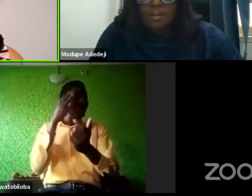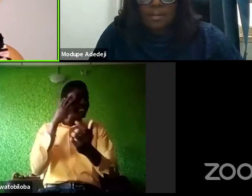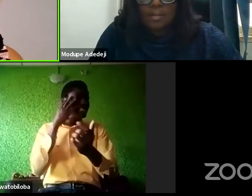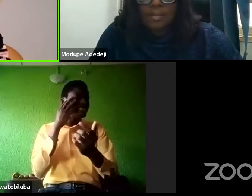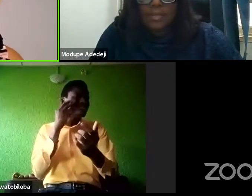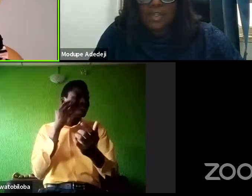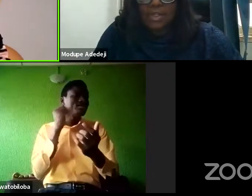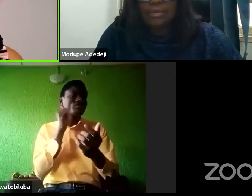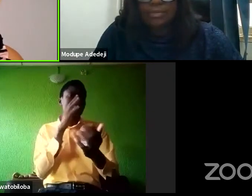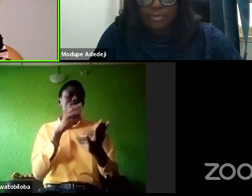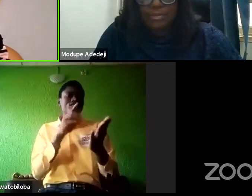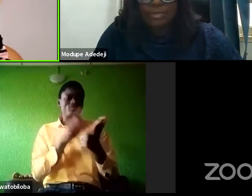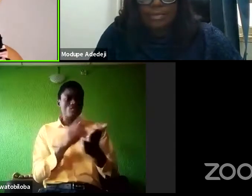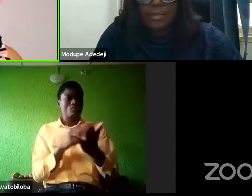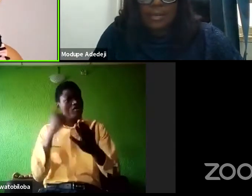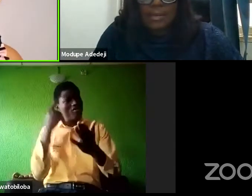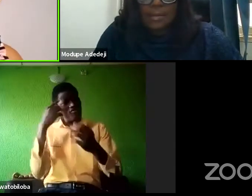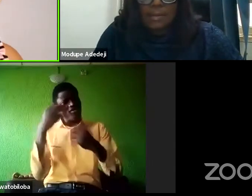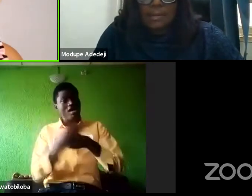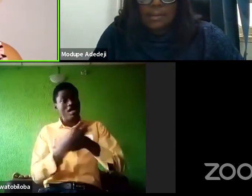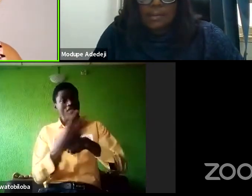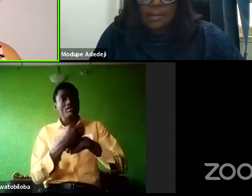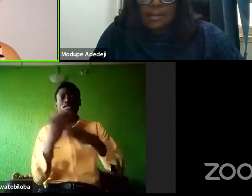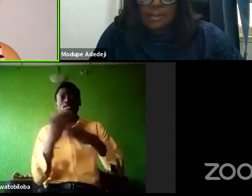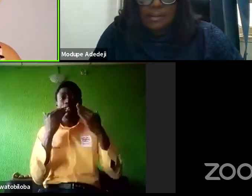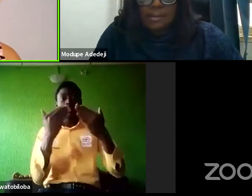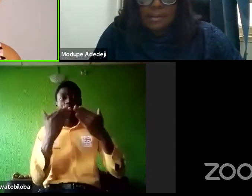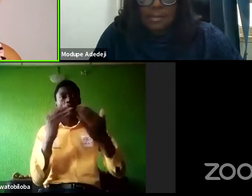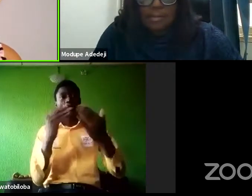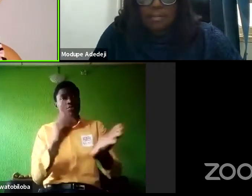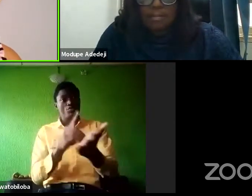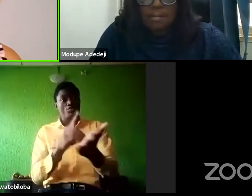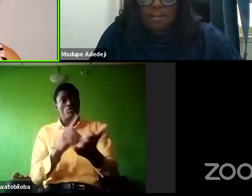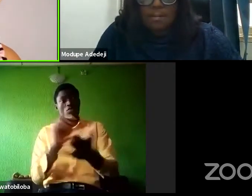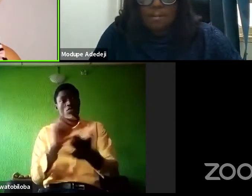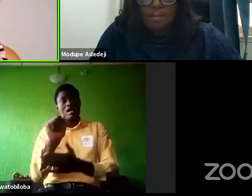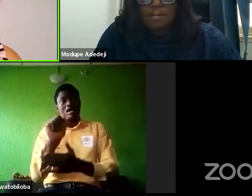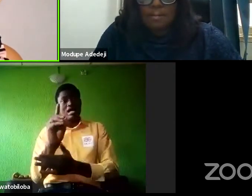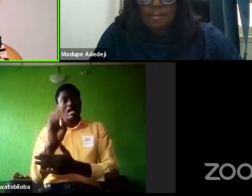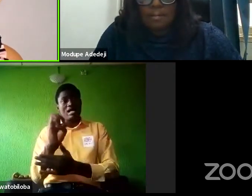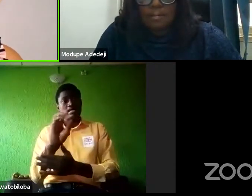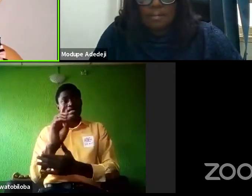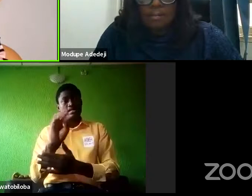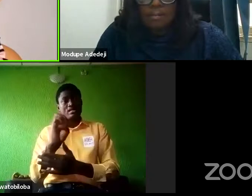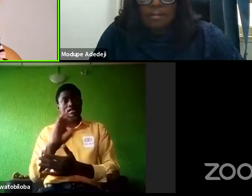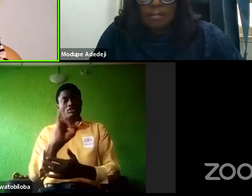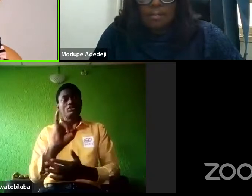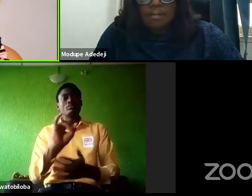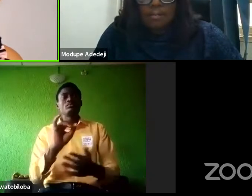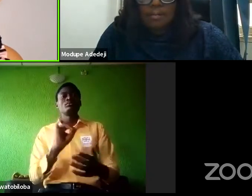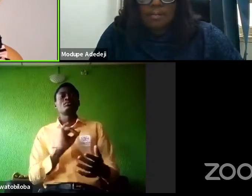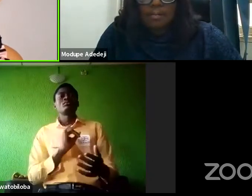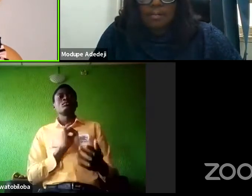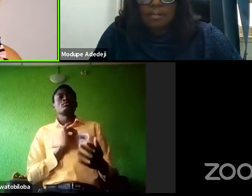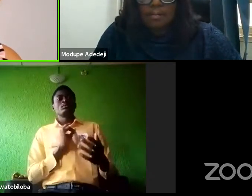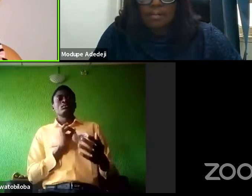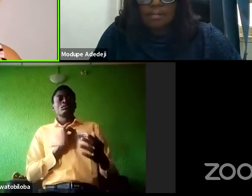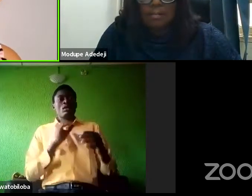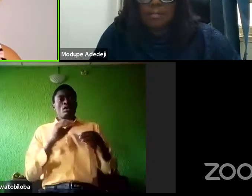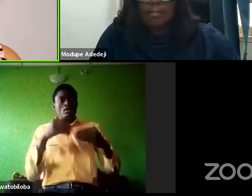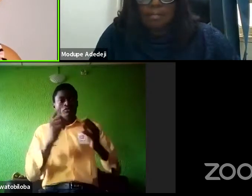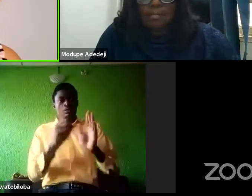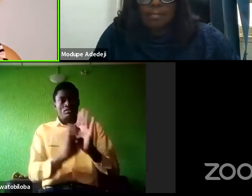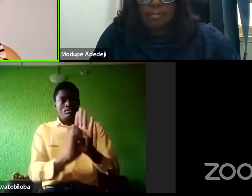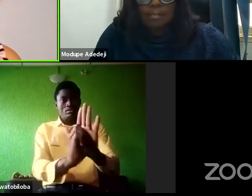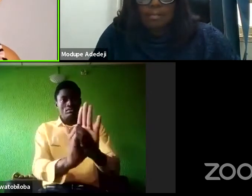Dr. Adedeji. Thank you. I like the fact that I'll give you an instance. My mom, when my mom was in her